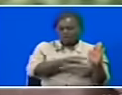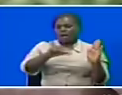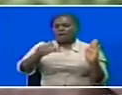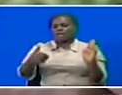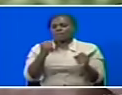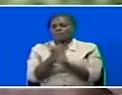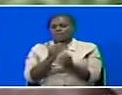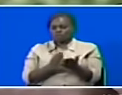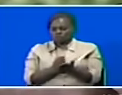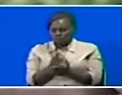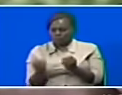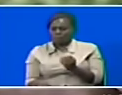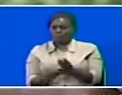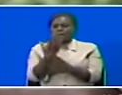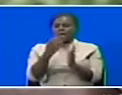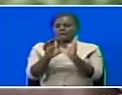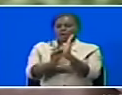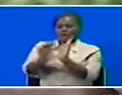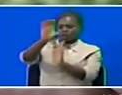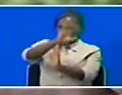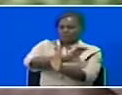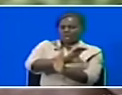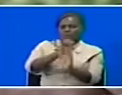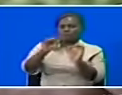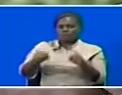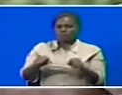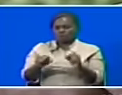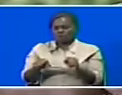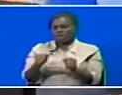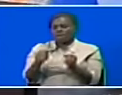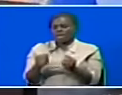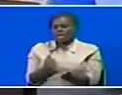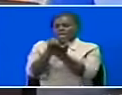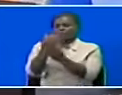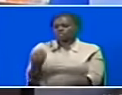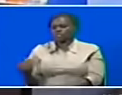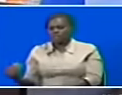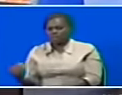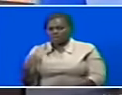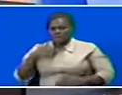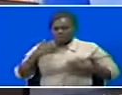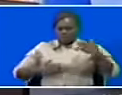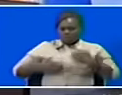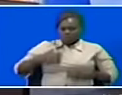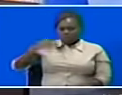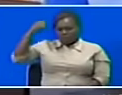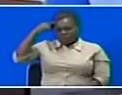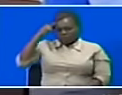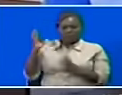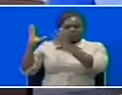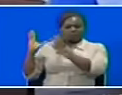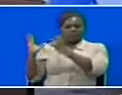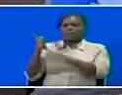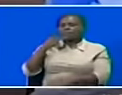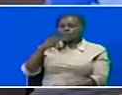ensuring that we are coming up with curriculum that will meet these students' needs. The emotional and mental burden that parents